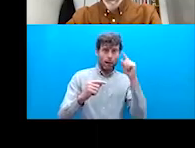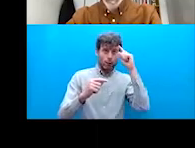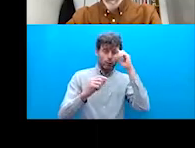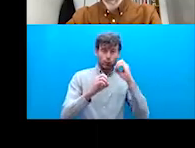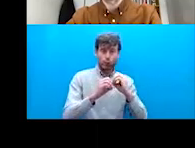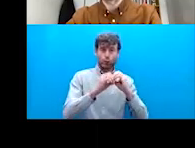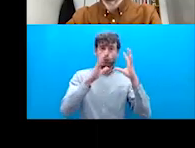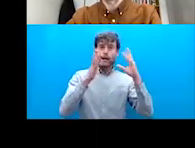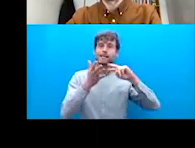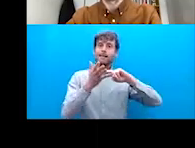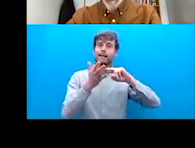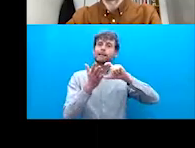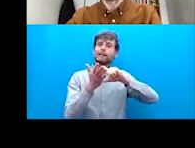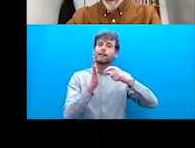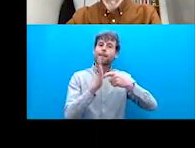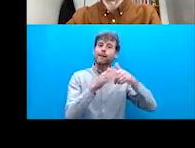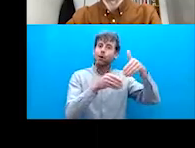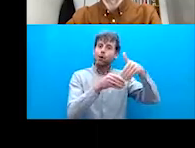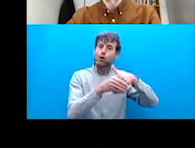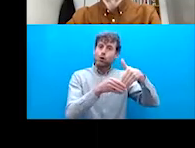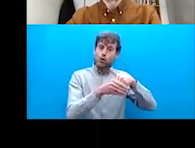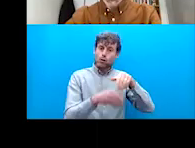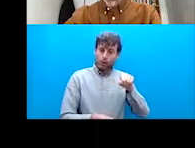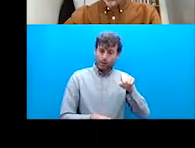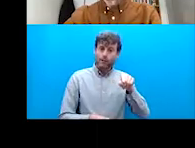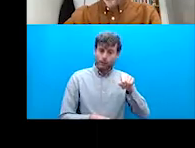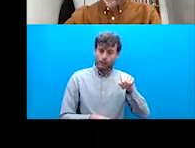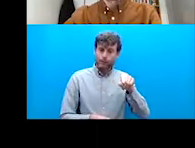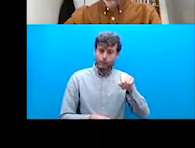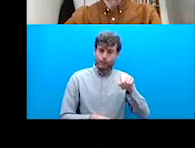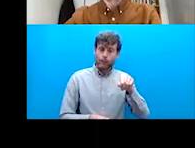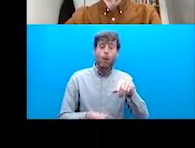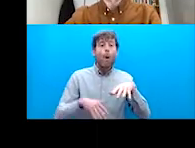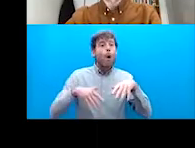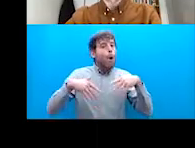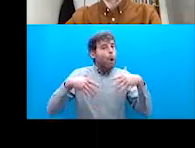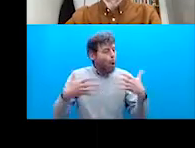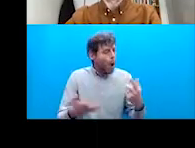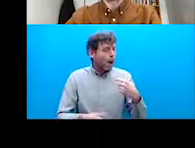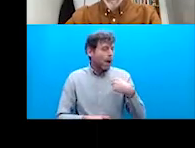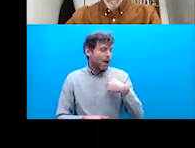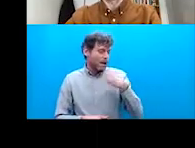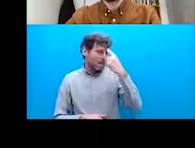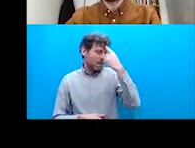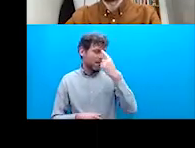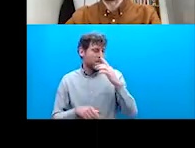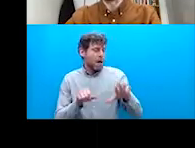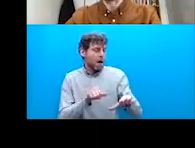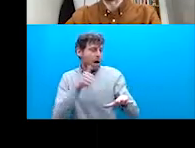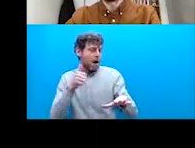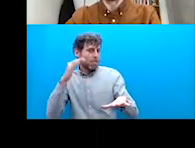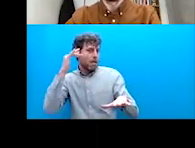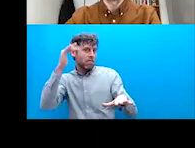as the philosopher of language Emma Borg has put it. But I believe a full consideration of our capacity